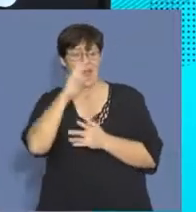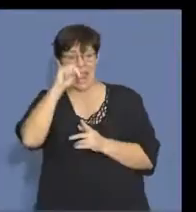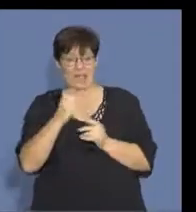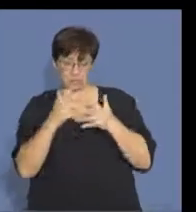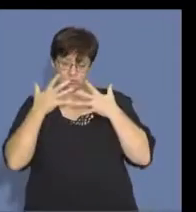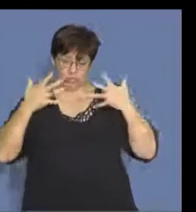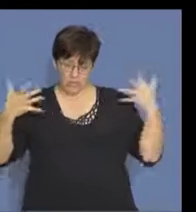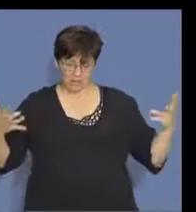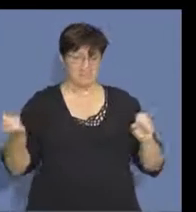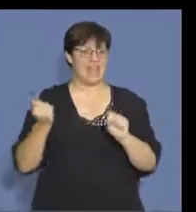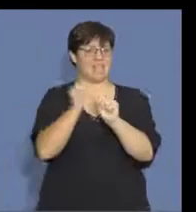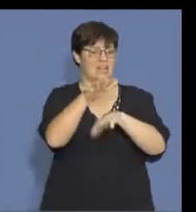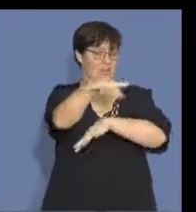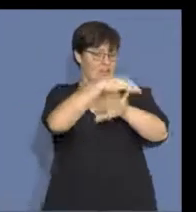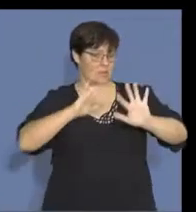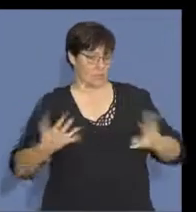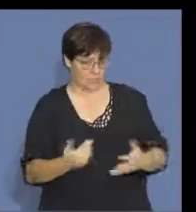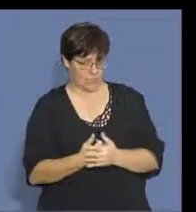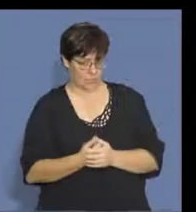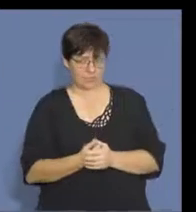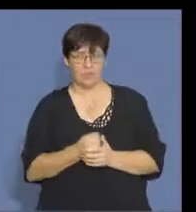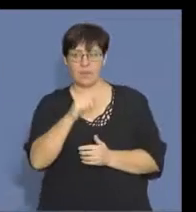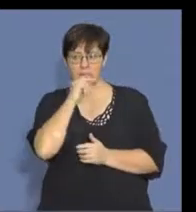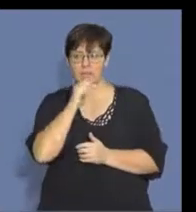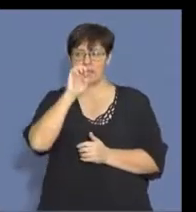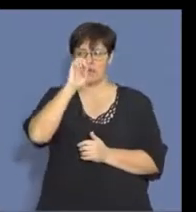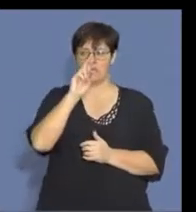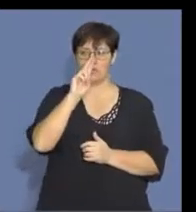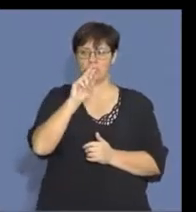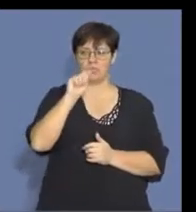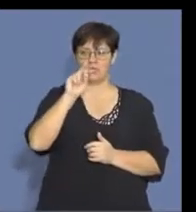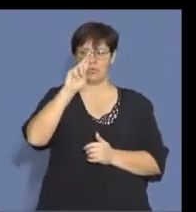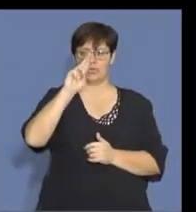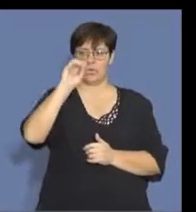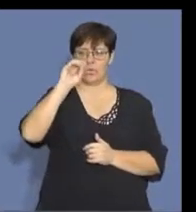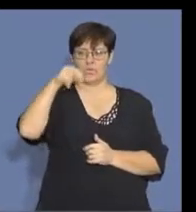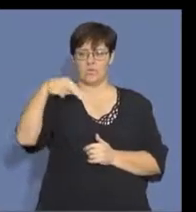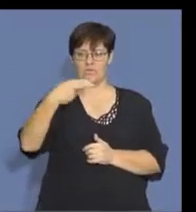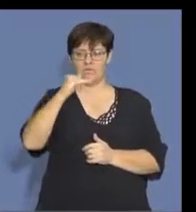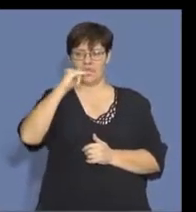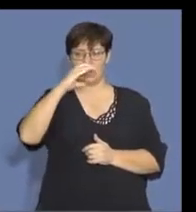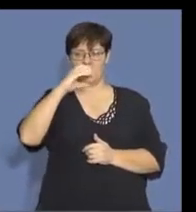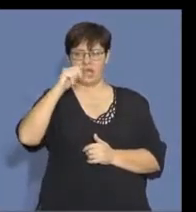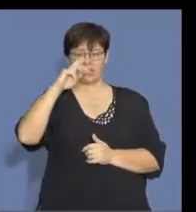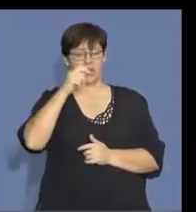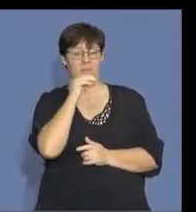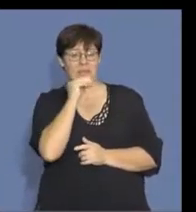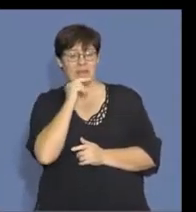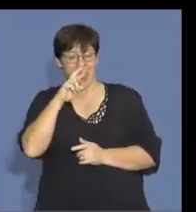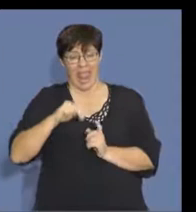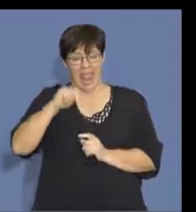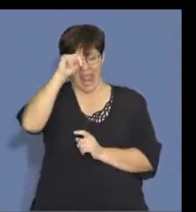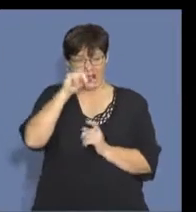environment. So the process called eutrophication occurs when excess nitrates enter